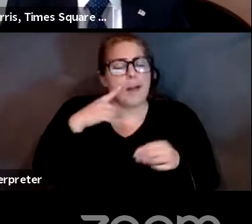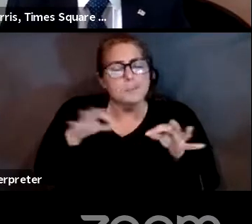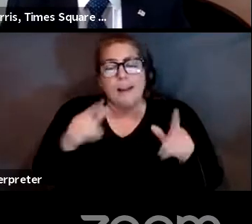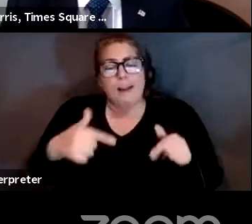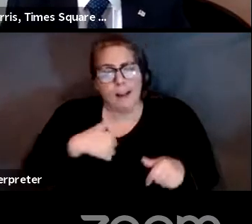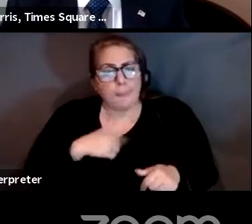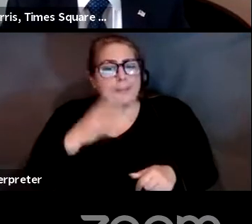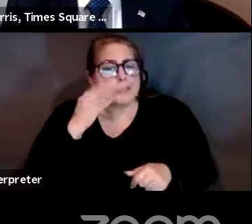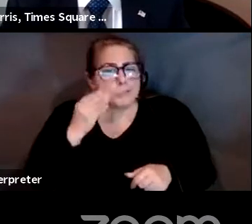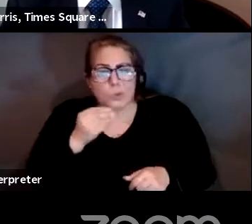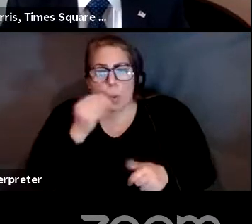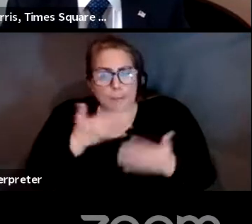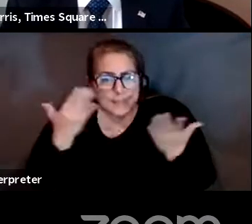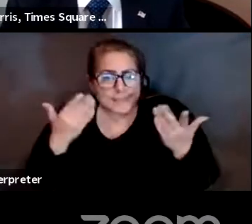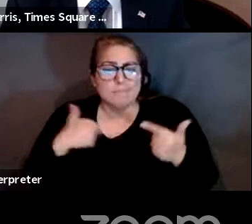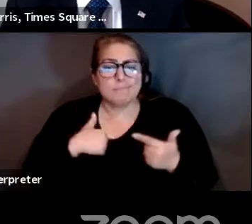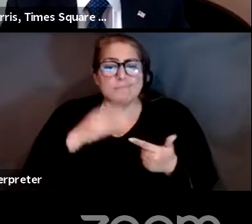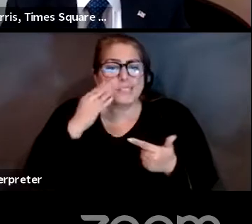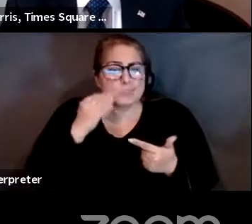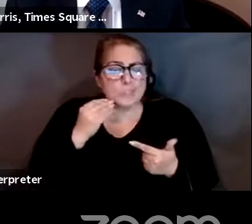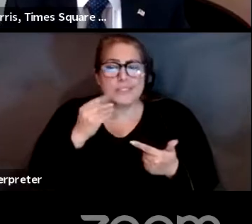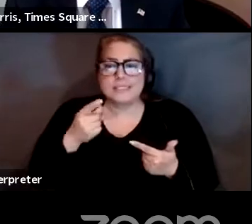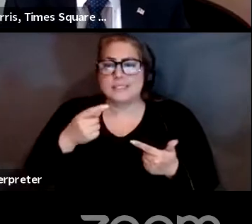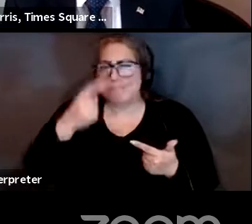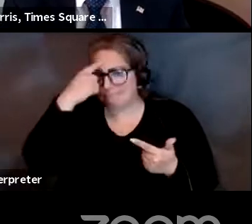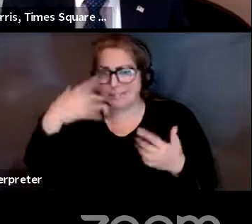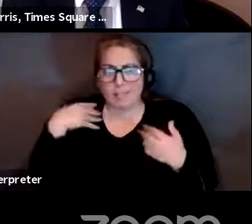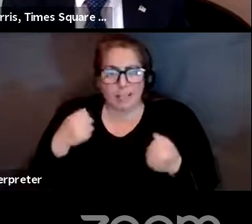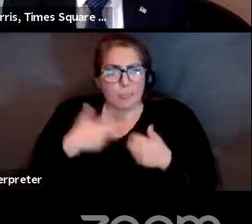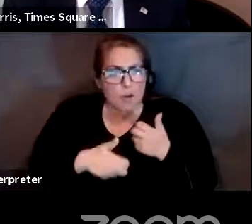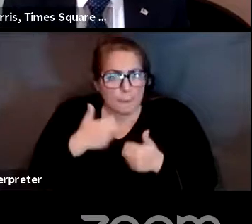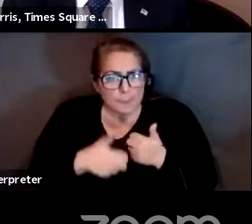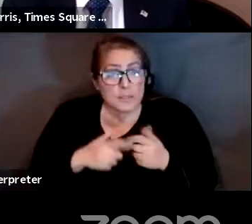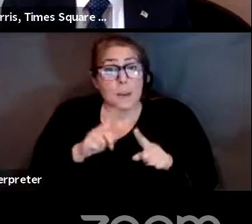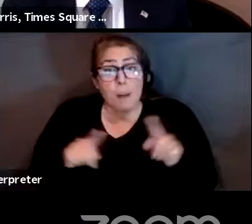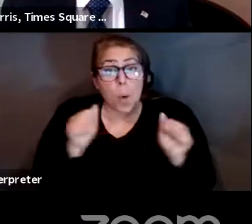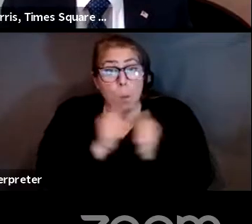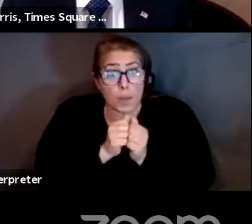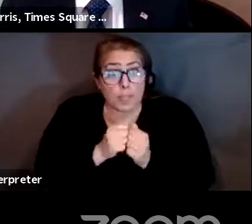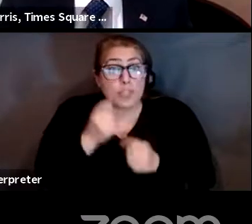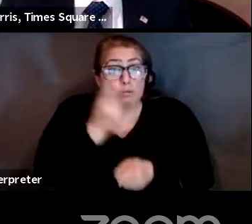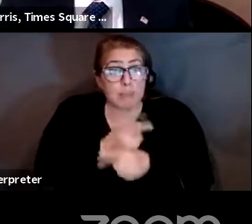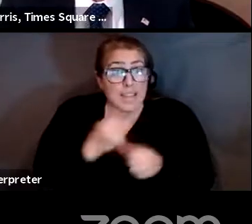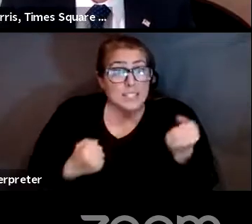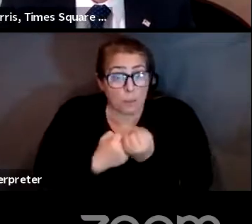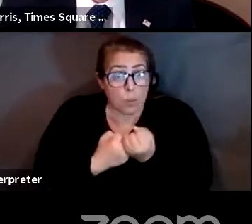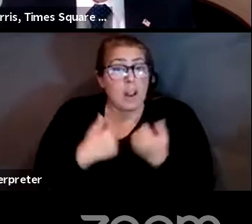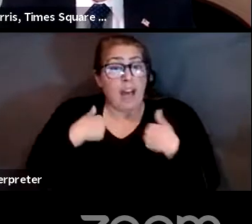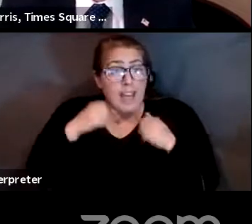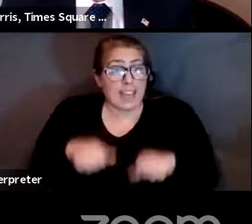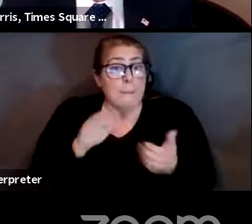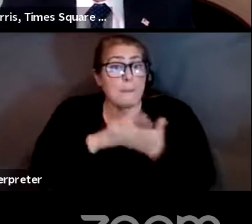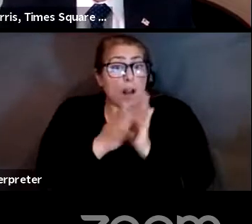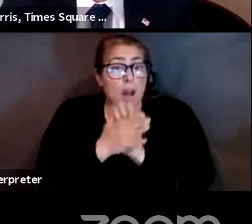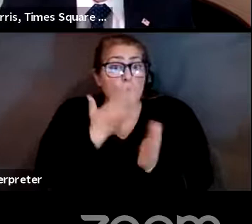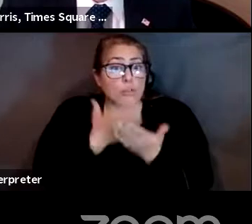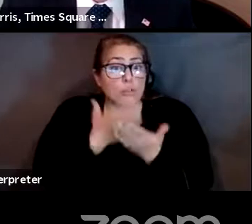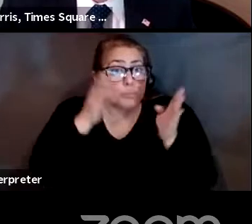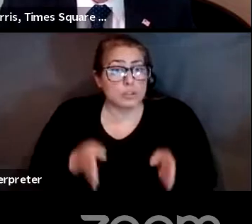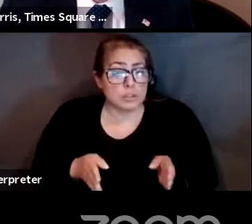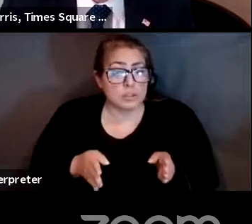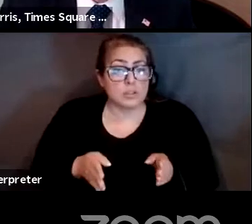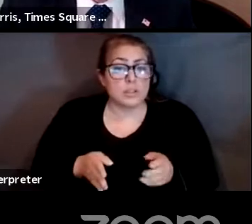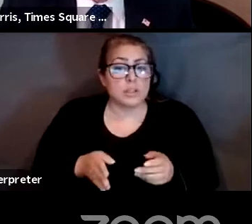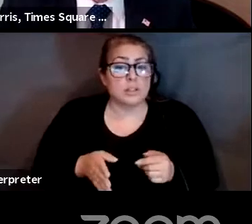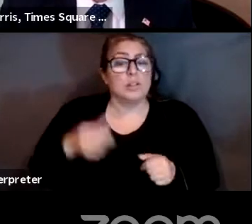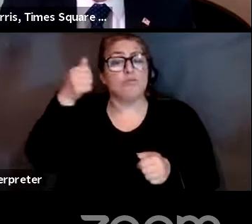chronically homeless, but with the right support, I could actually become a good person. Let me just say this. Keep in mind